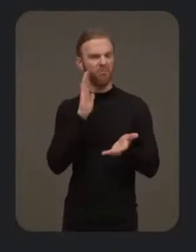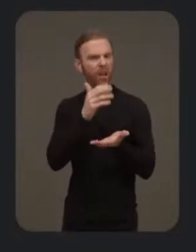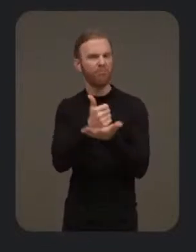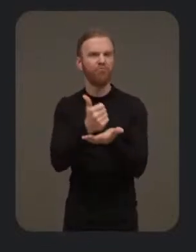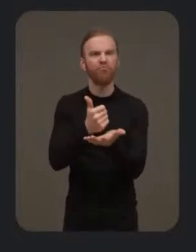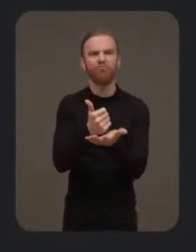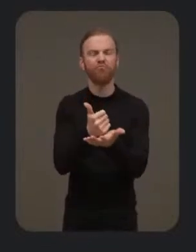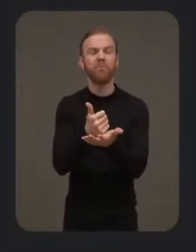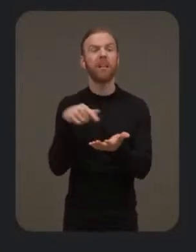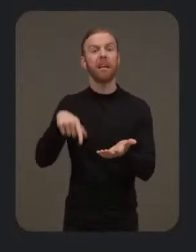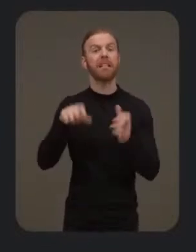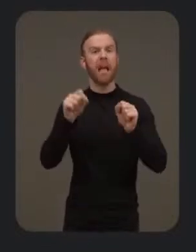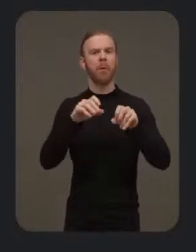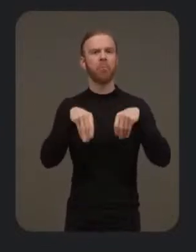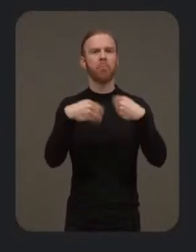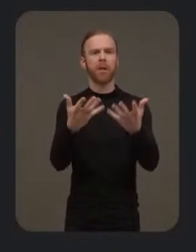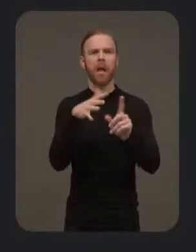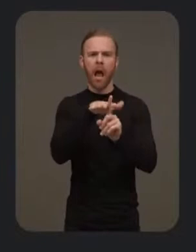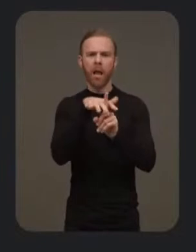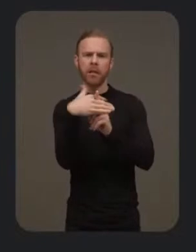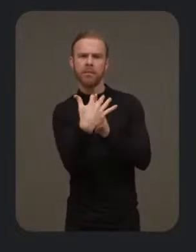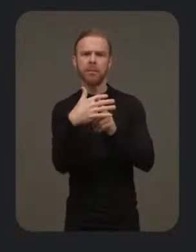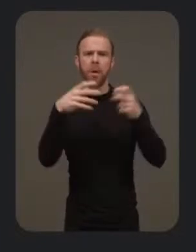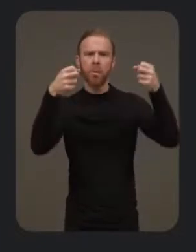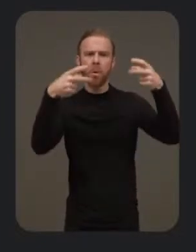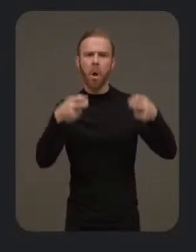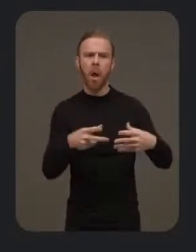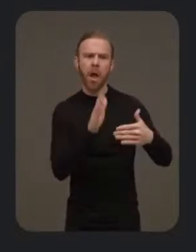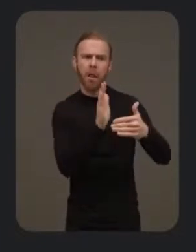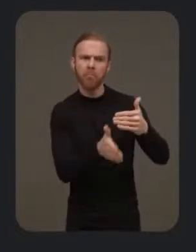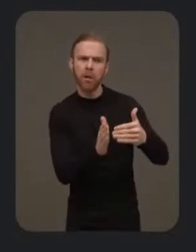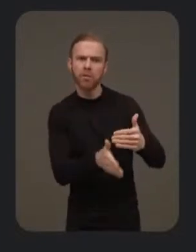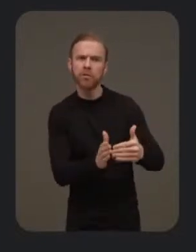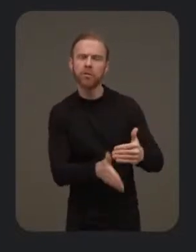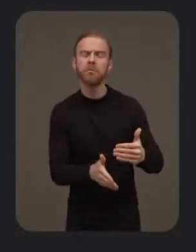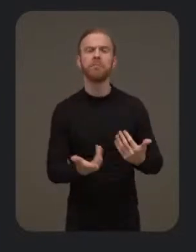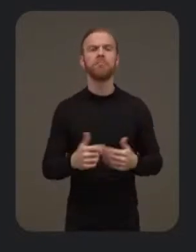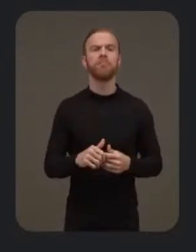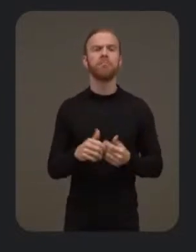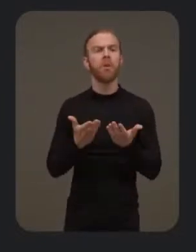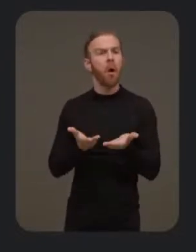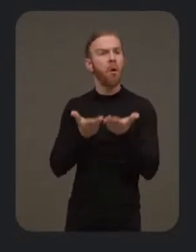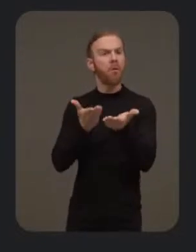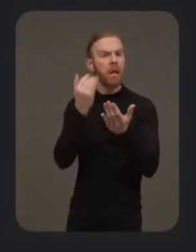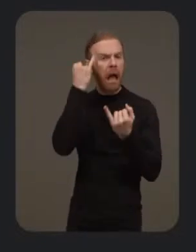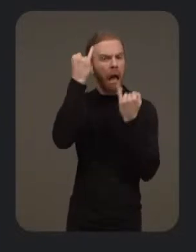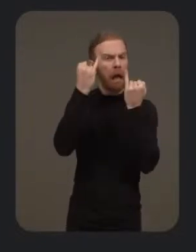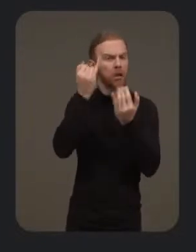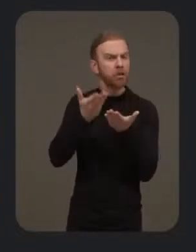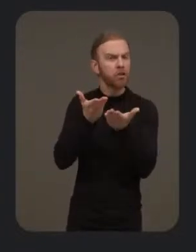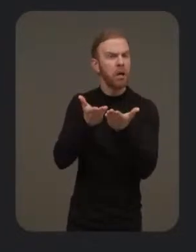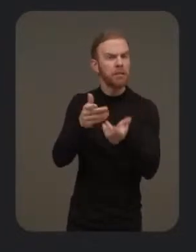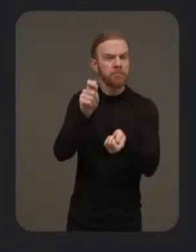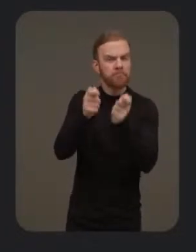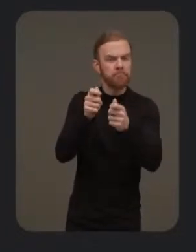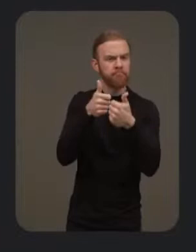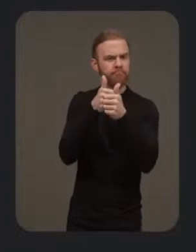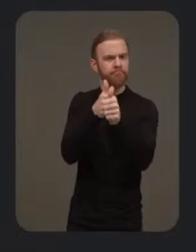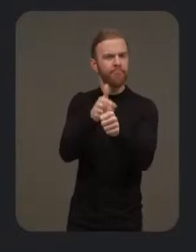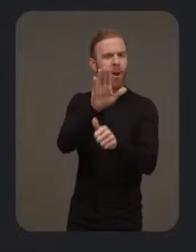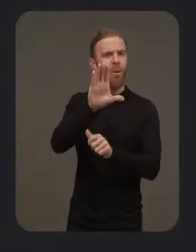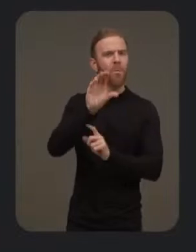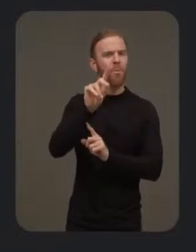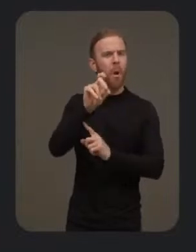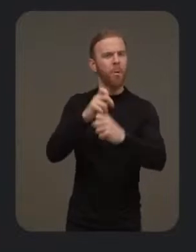can provide you contextual code completion, offer suggestions tuned to your code base,